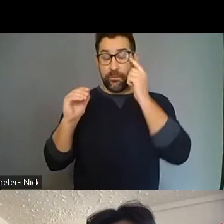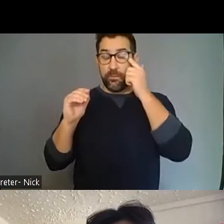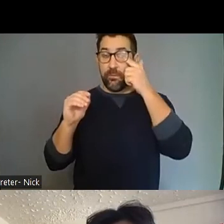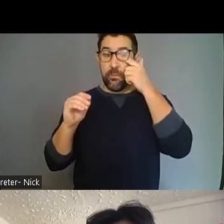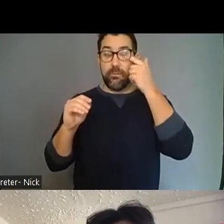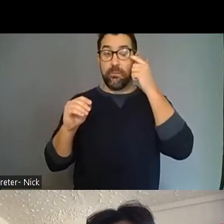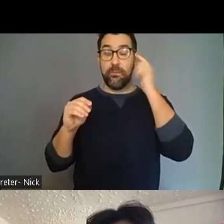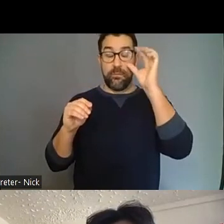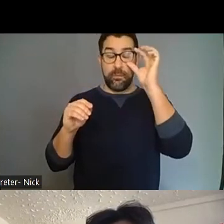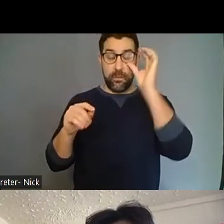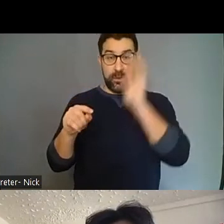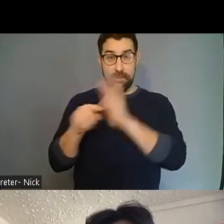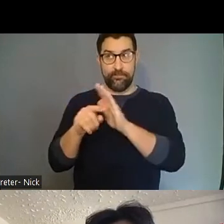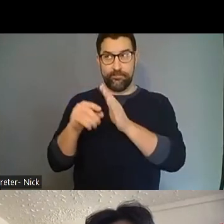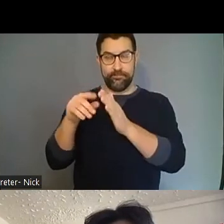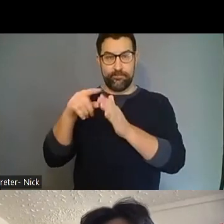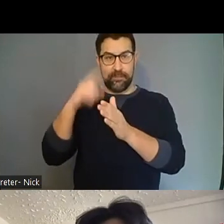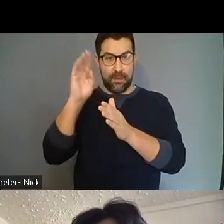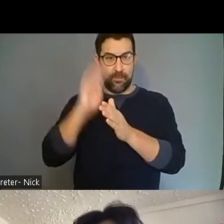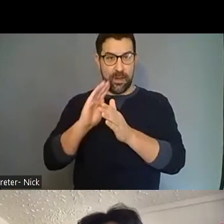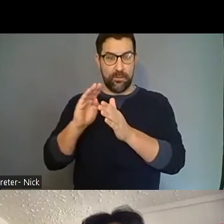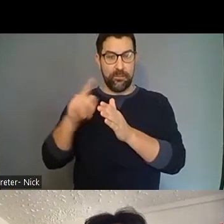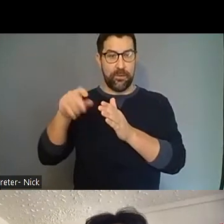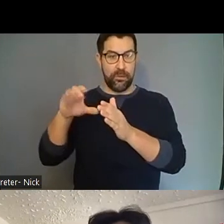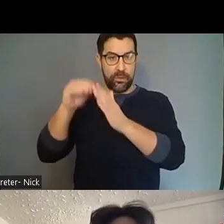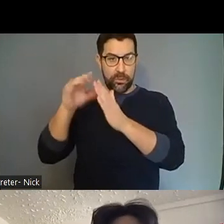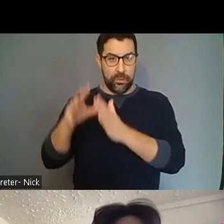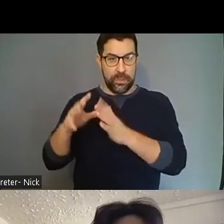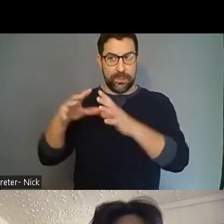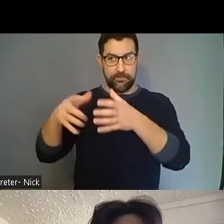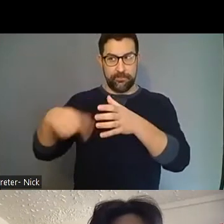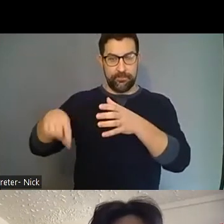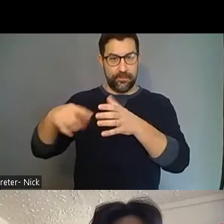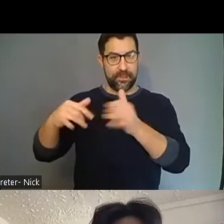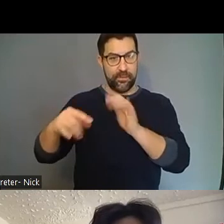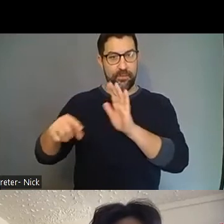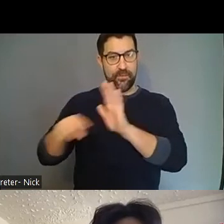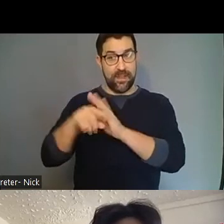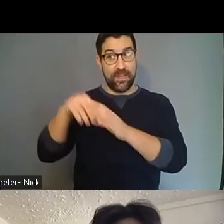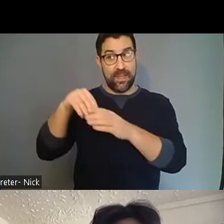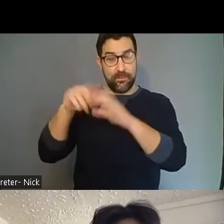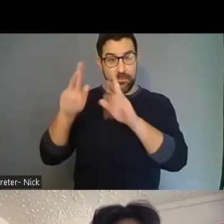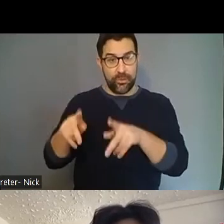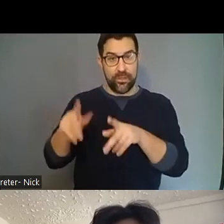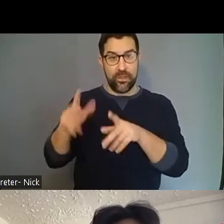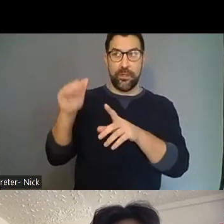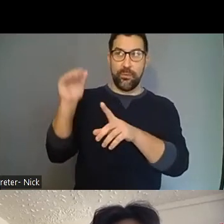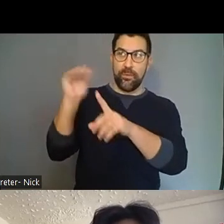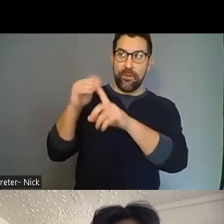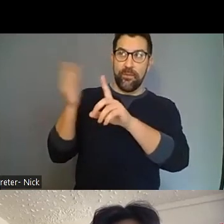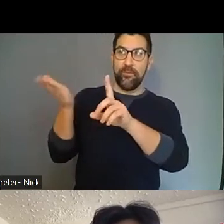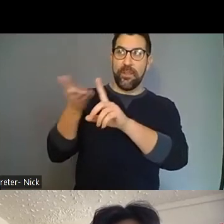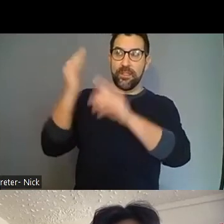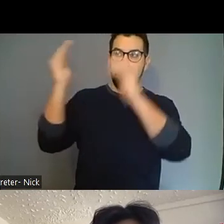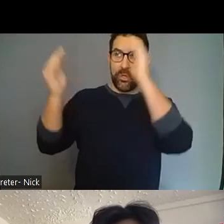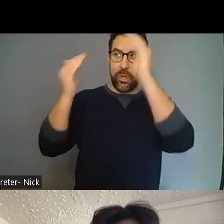color. And I think that we need to get these representatives to understand,